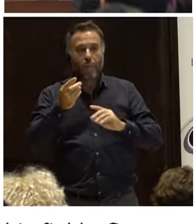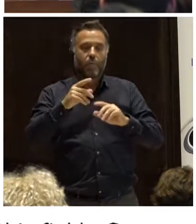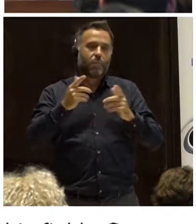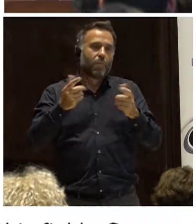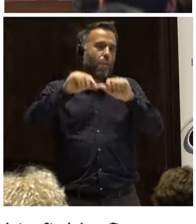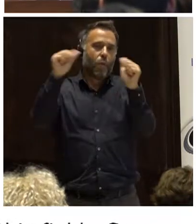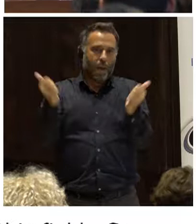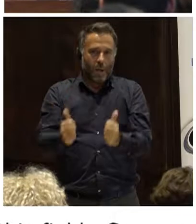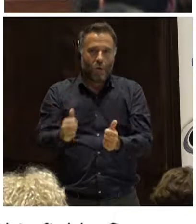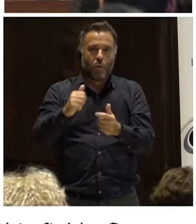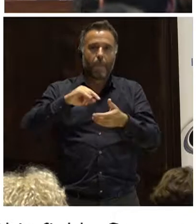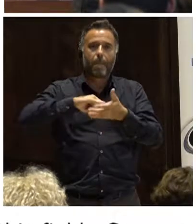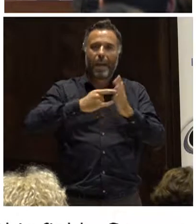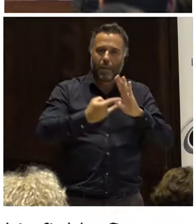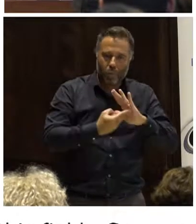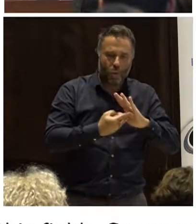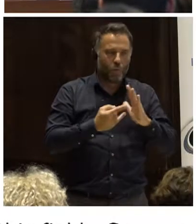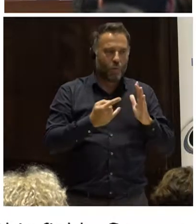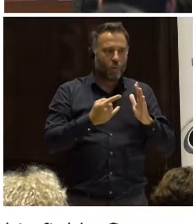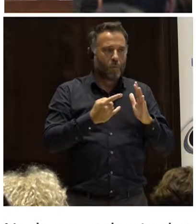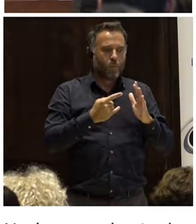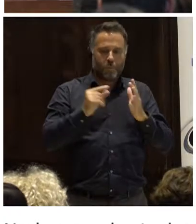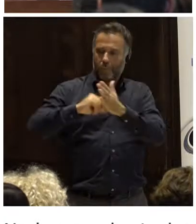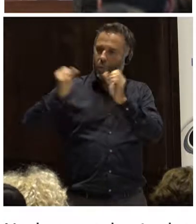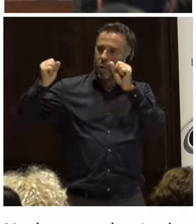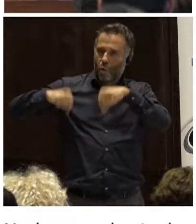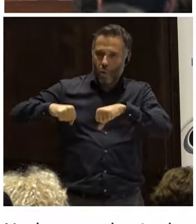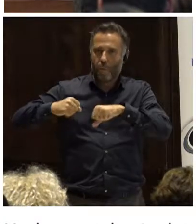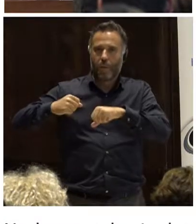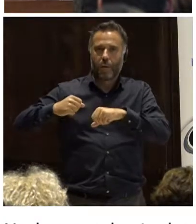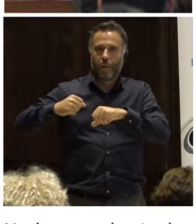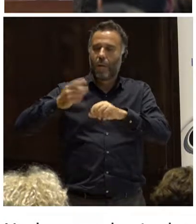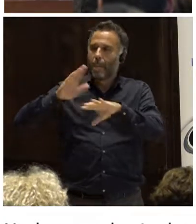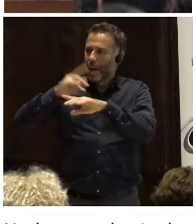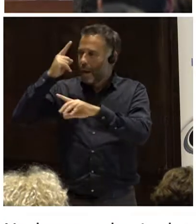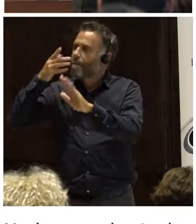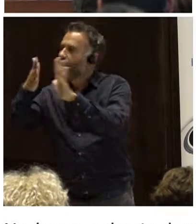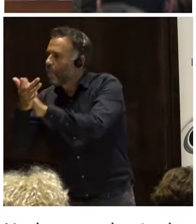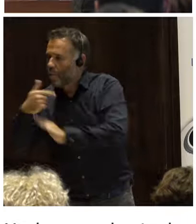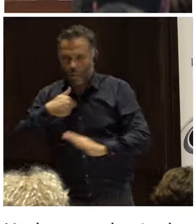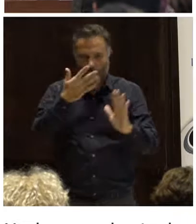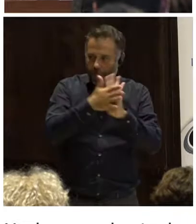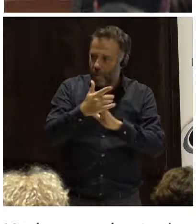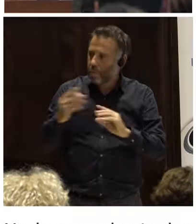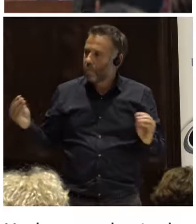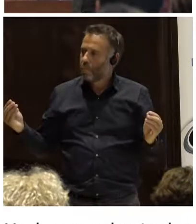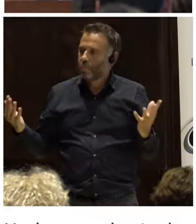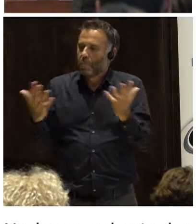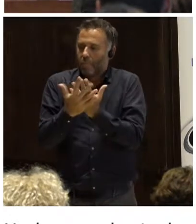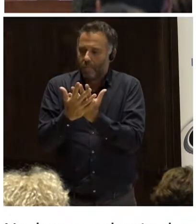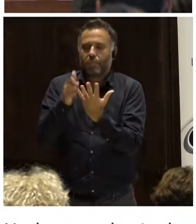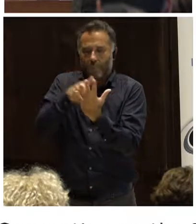with Disabilities, and also the ISO definitions, and in particular biopsychosocial